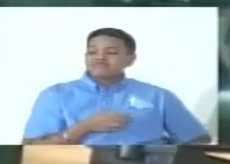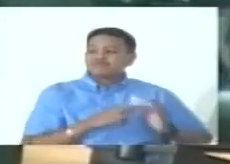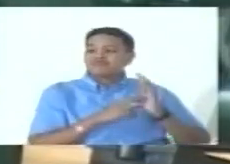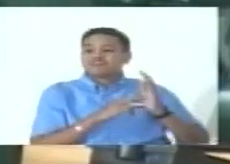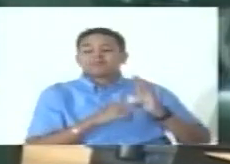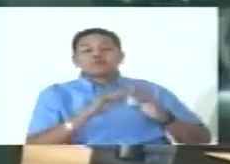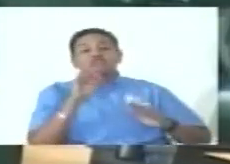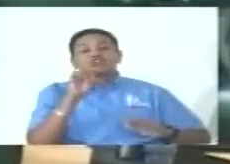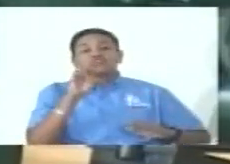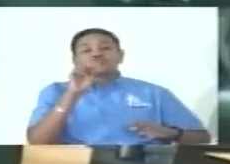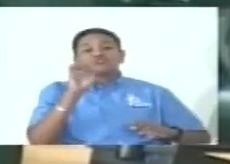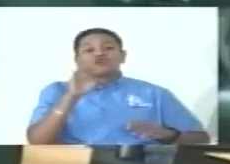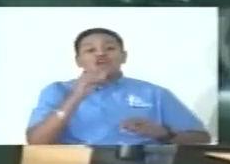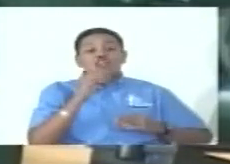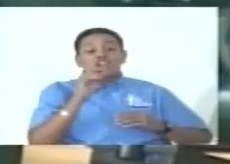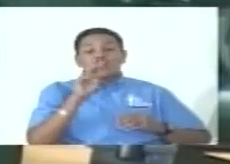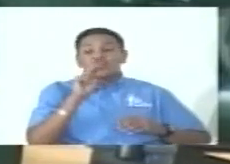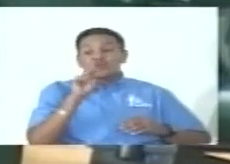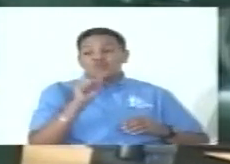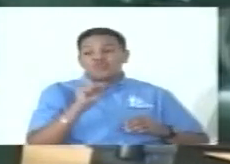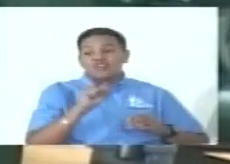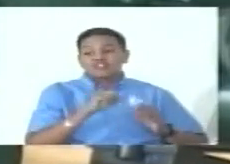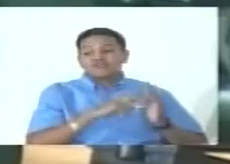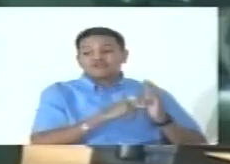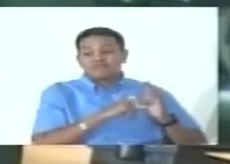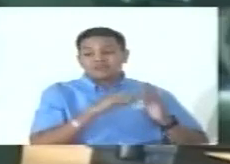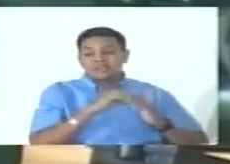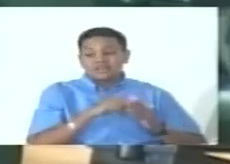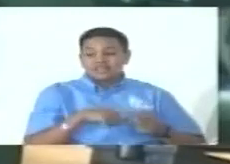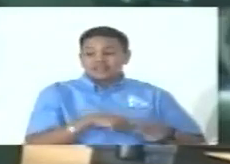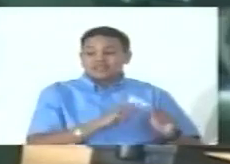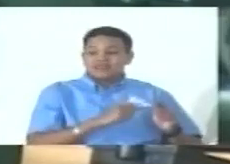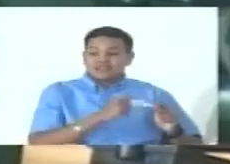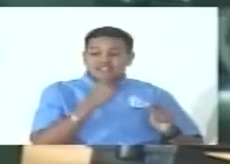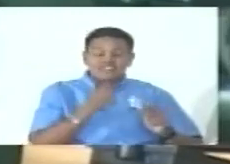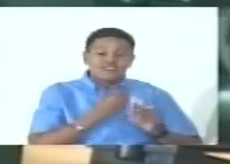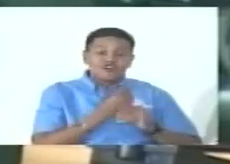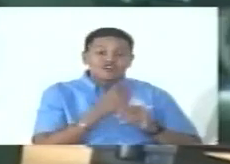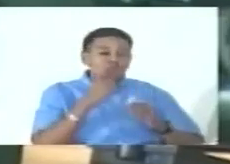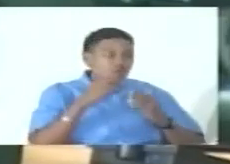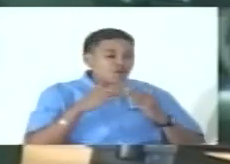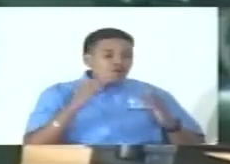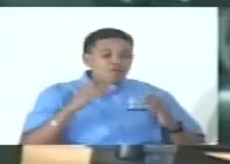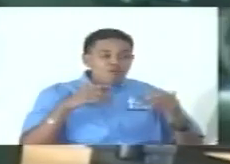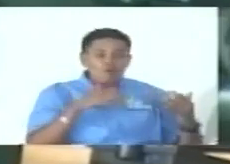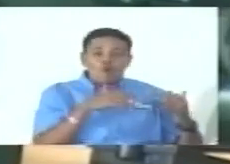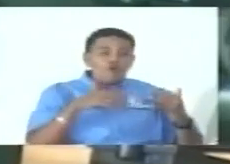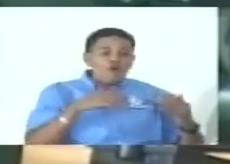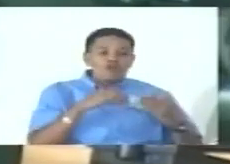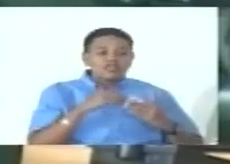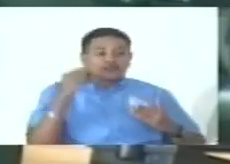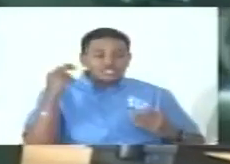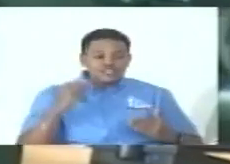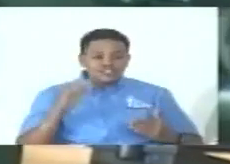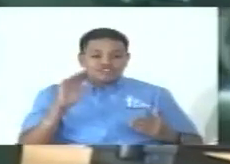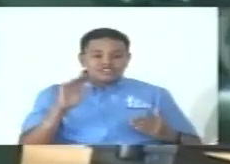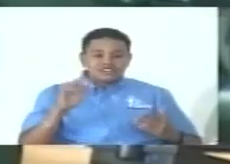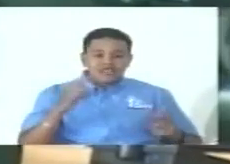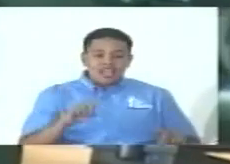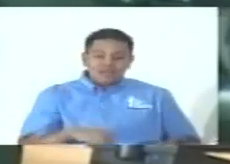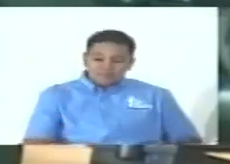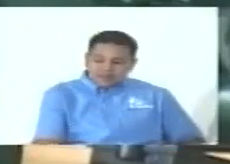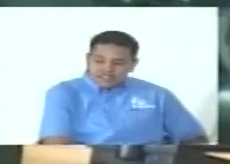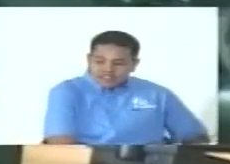unions, representing the bauxite industry, it's open warfare in the history. And